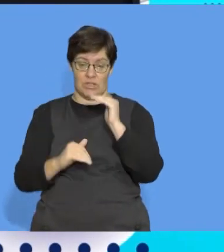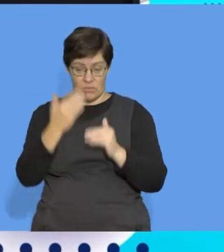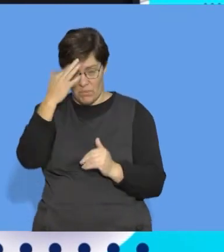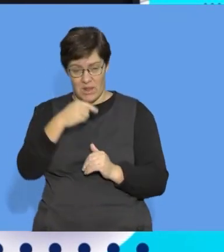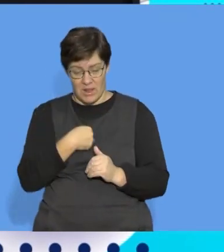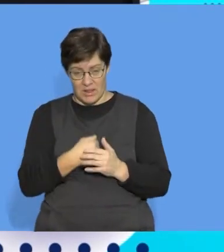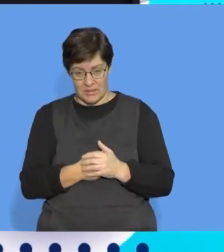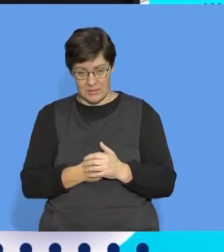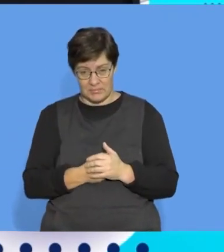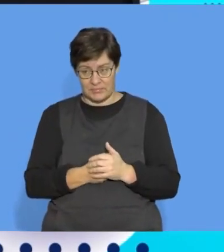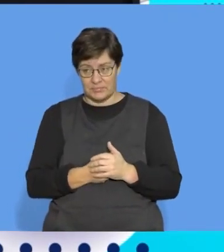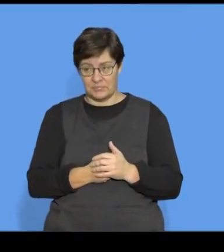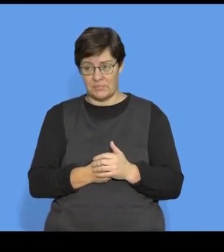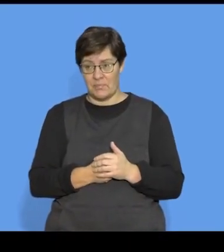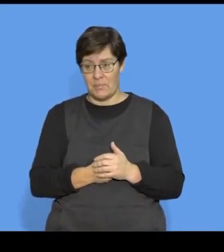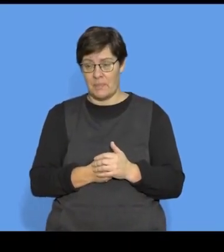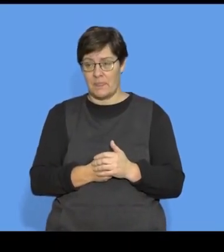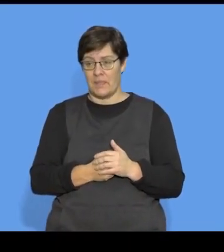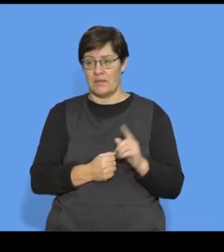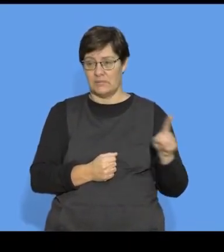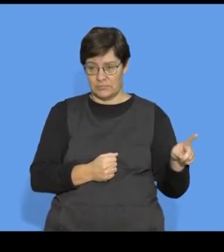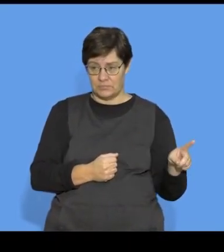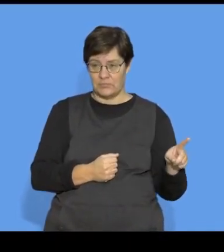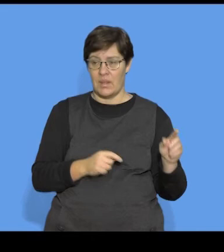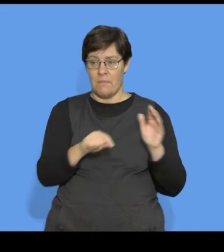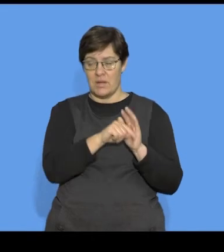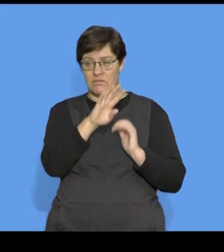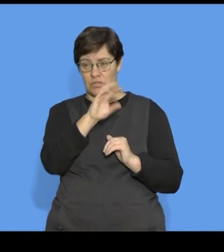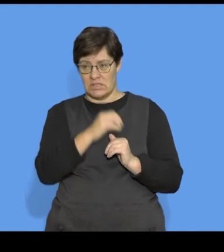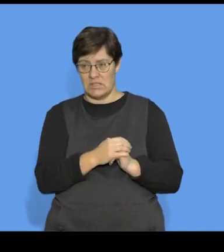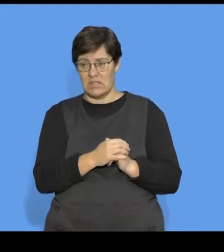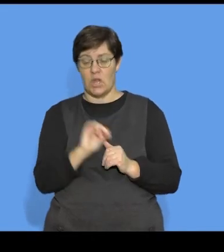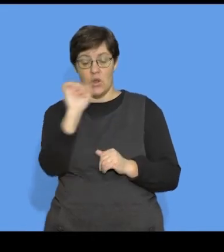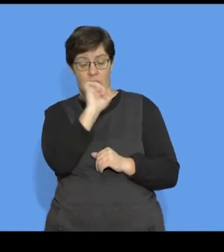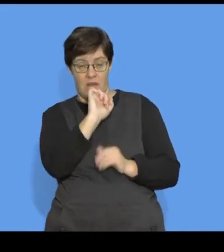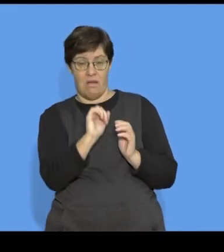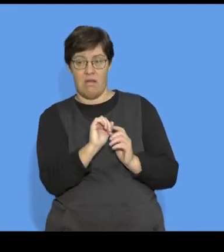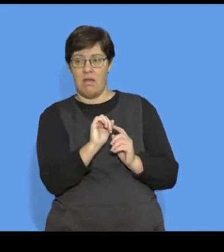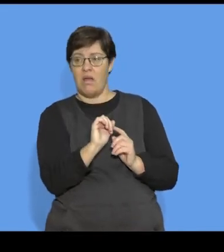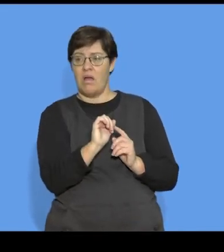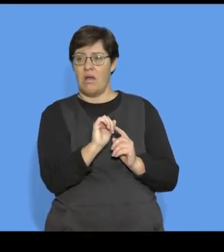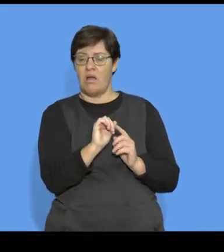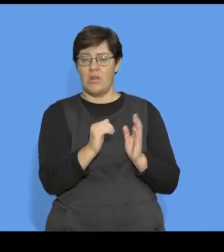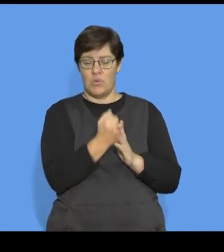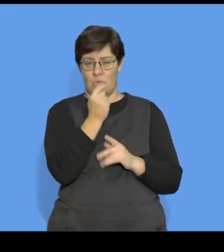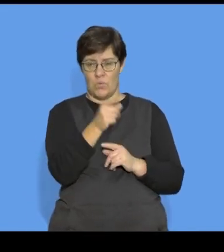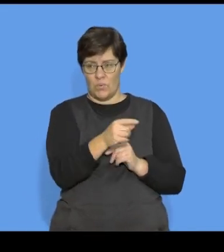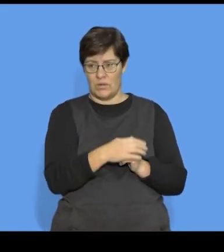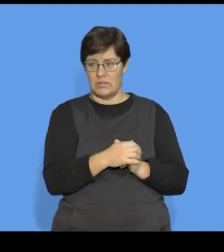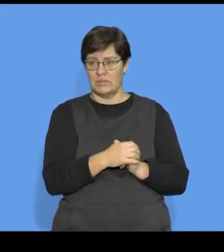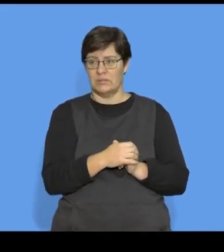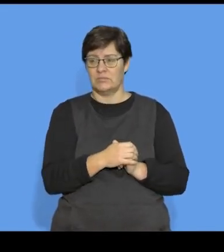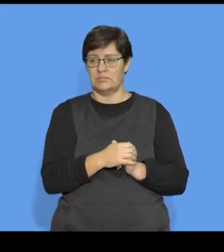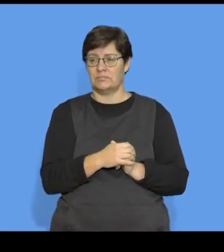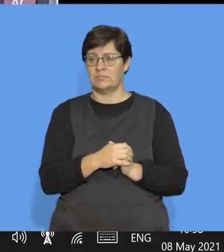accumulated depreciation. So therefore, it's the 458 minus the 40. This is the new vehicle that you are removing. Remember